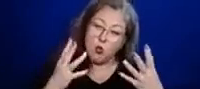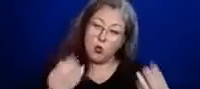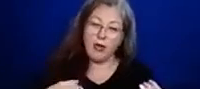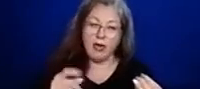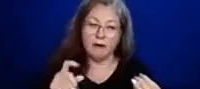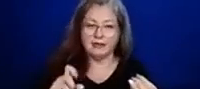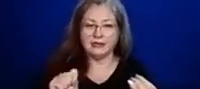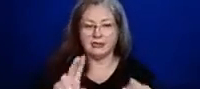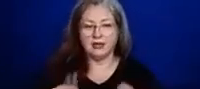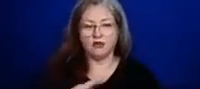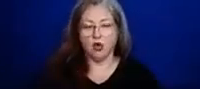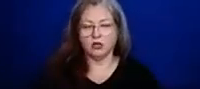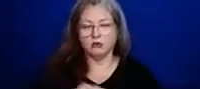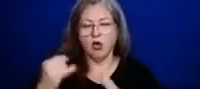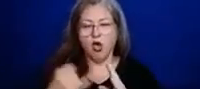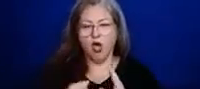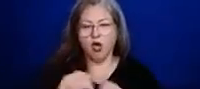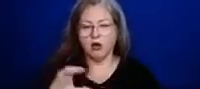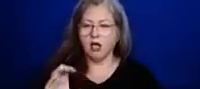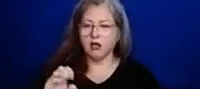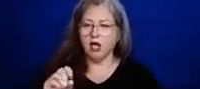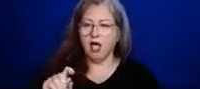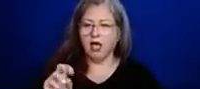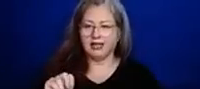course, art paper, cotton,